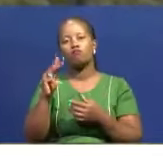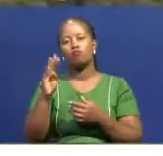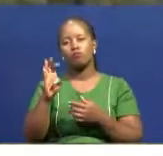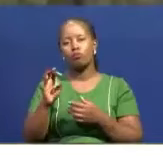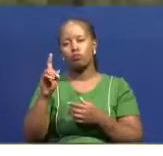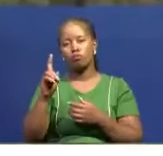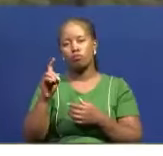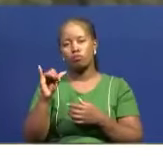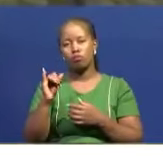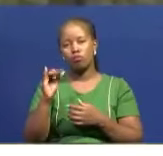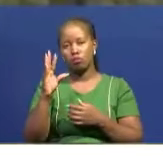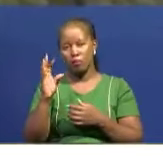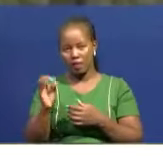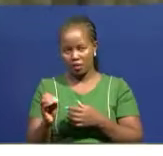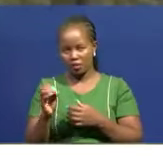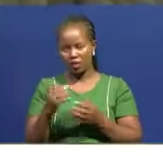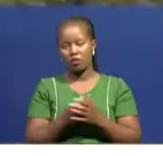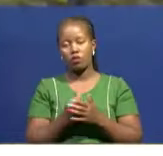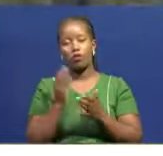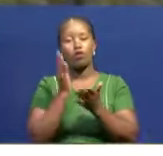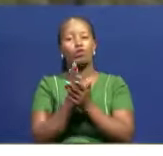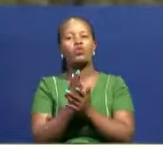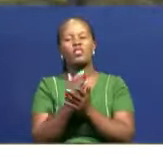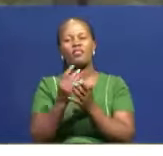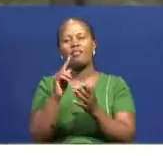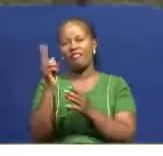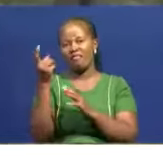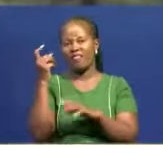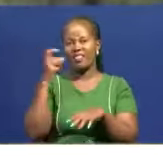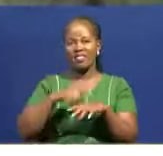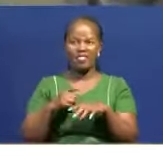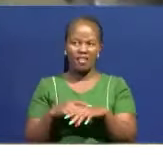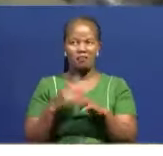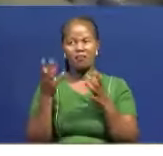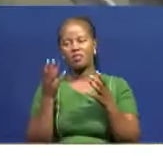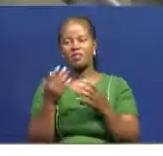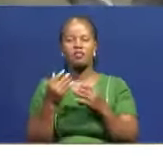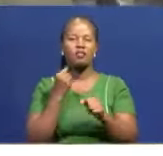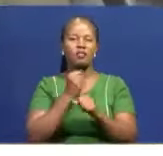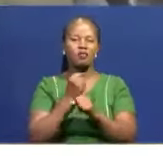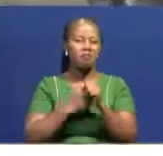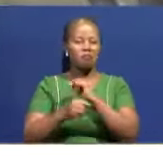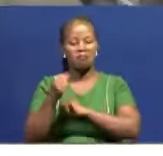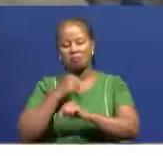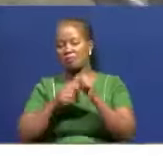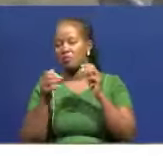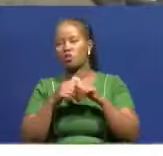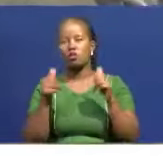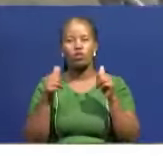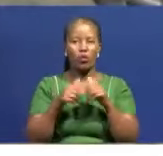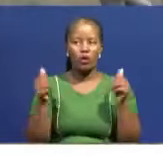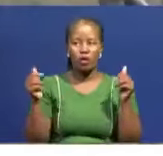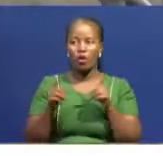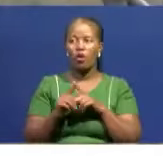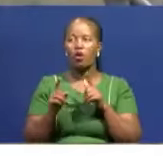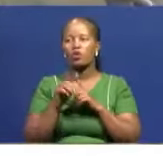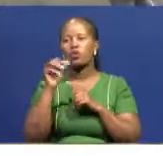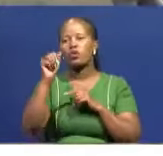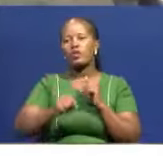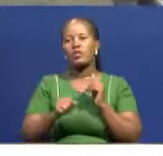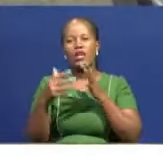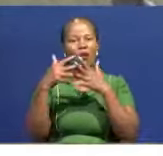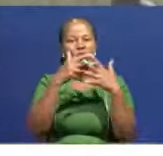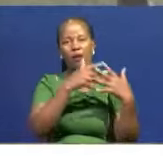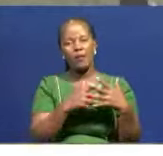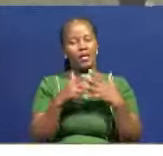yeah. We did really well in the first event. We didn't do well in South America, and I think that has really put us in a difficult position because now we're leaving